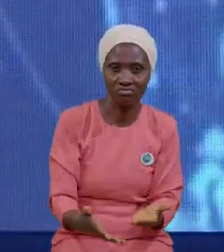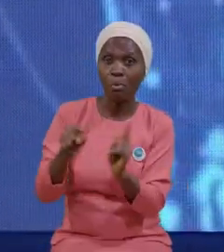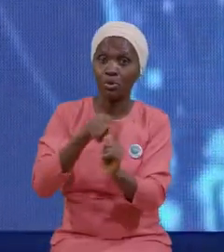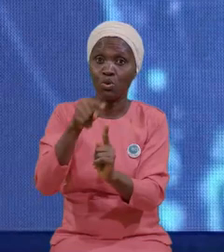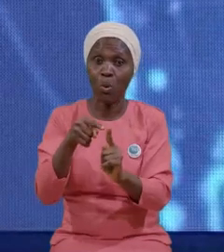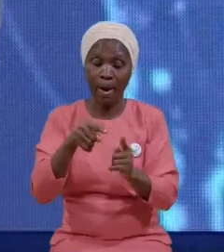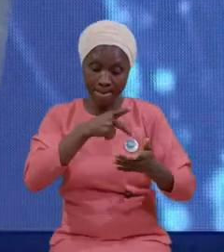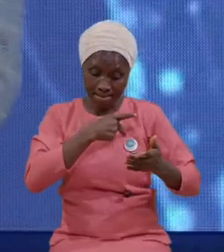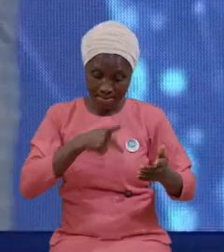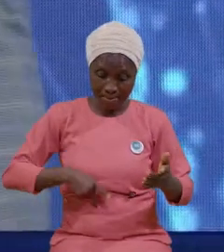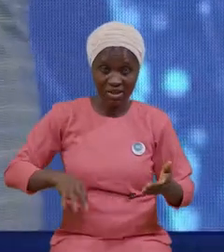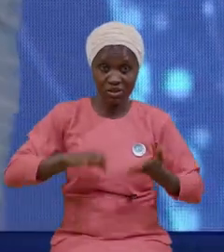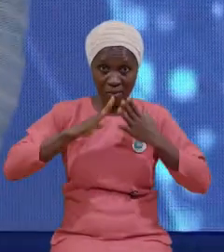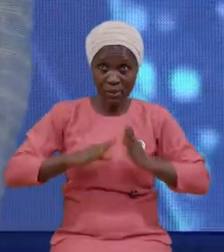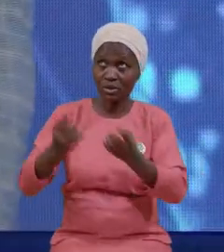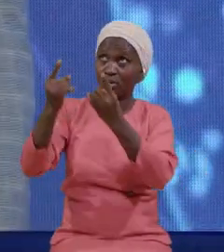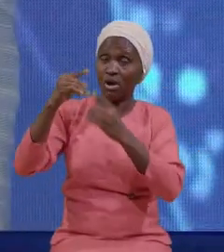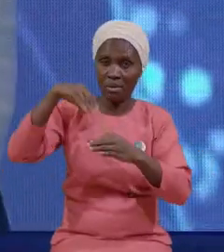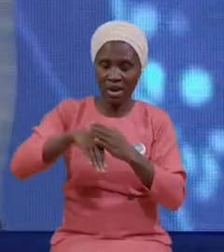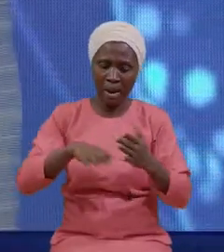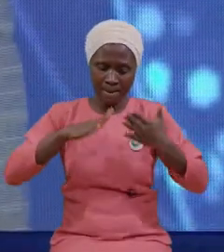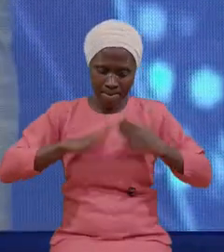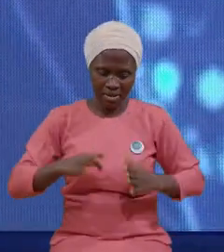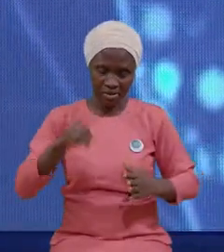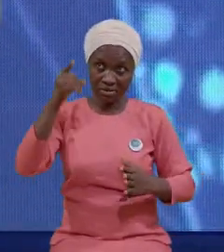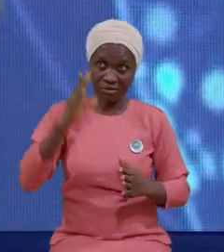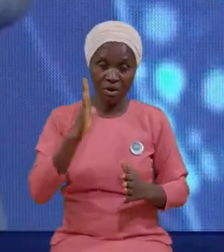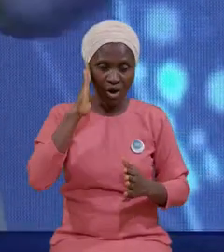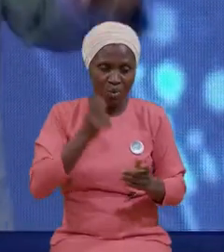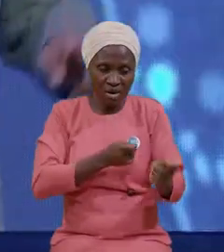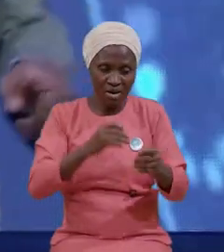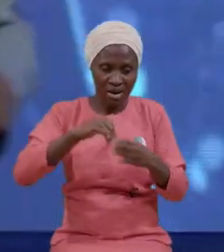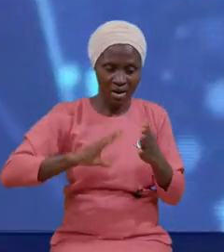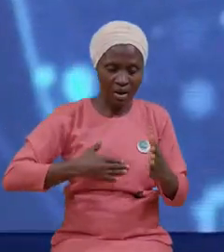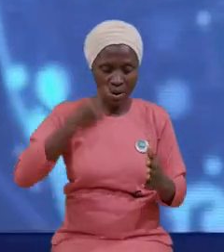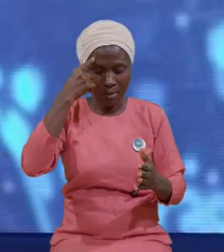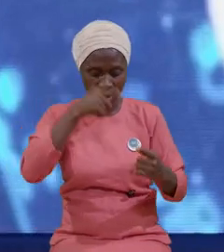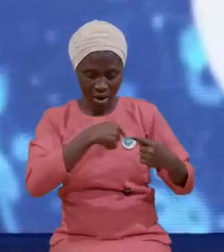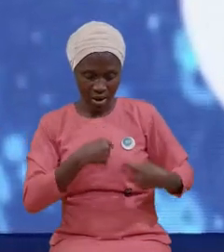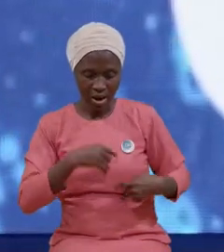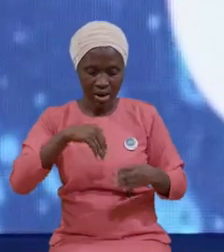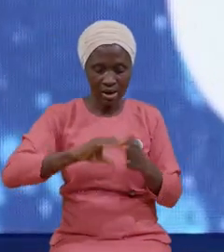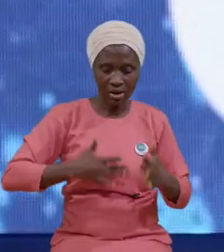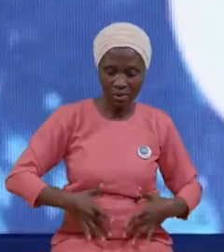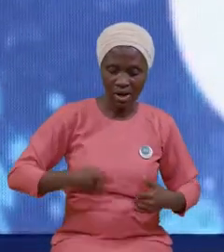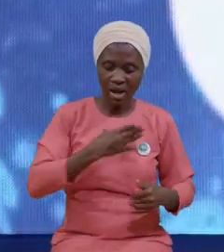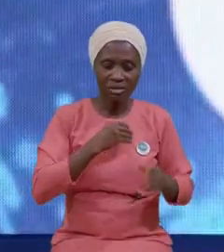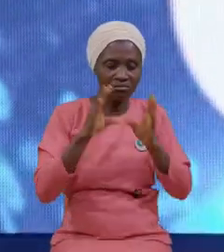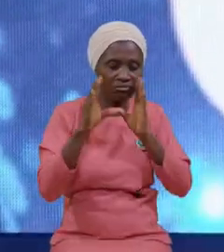of God will reign in our heart, in our mind, in our lives, in interaction with every other person.